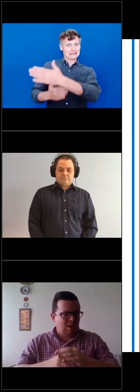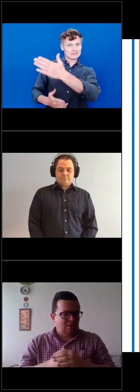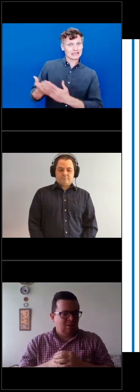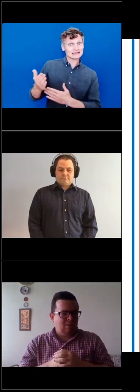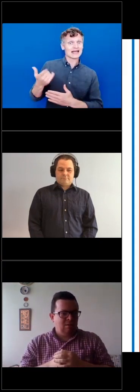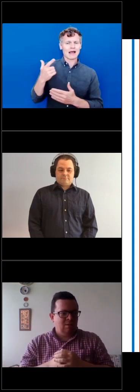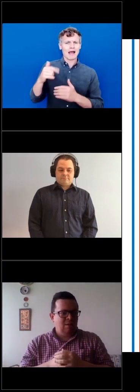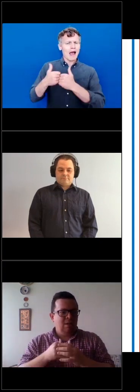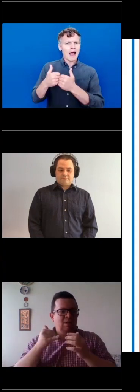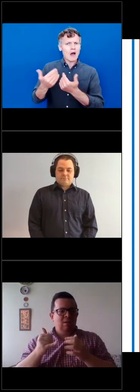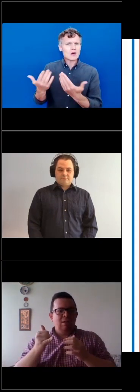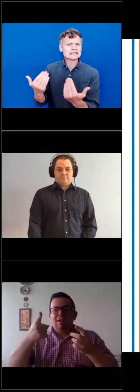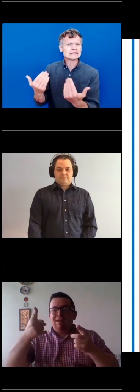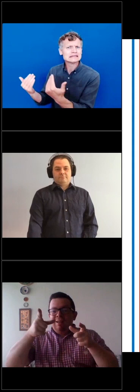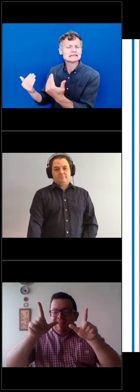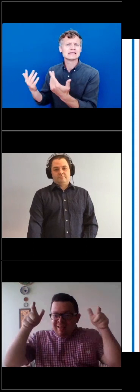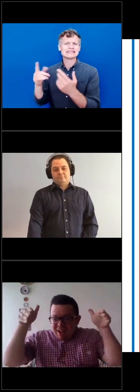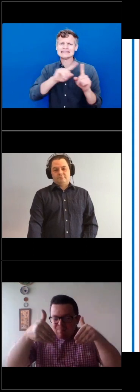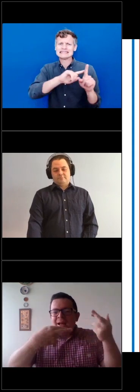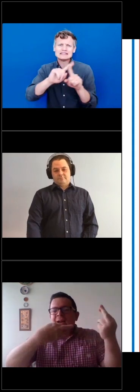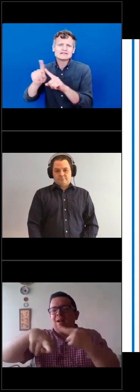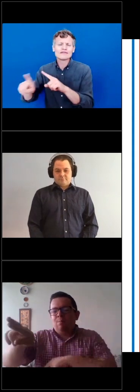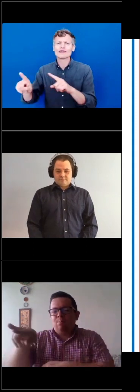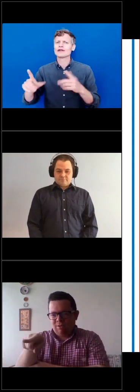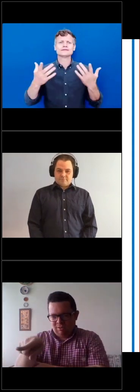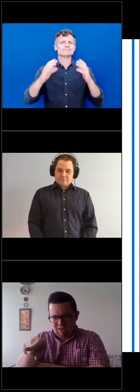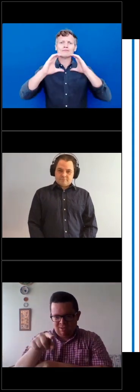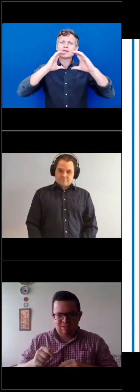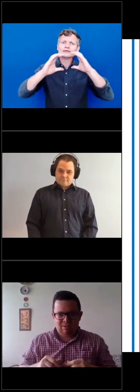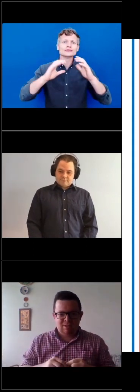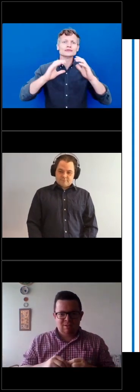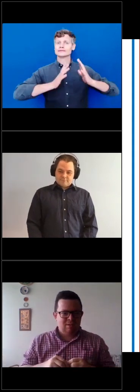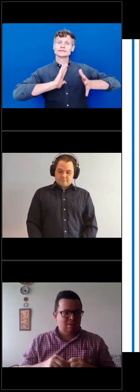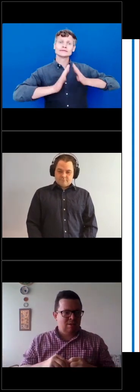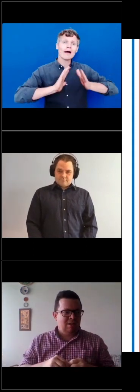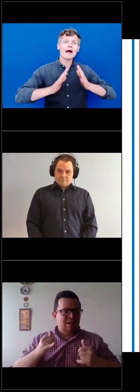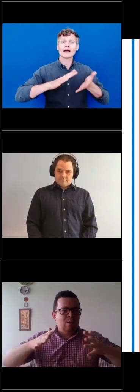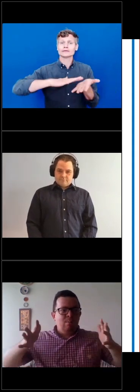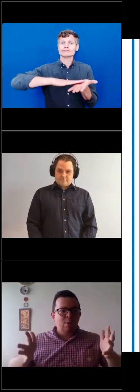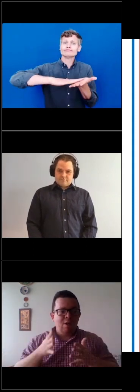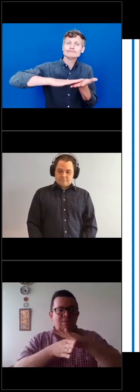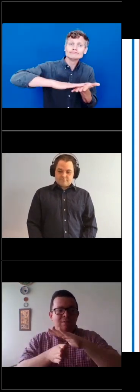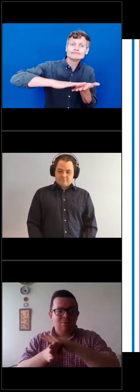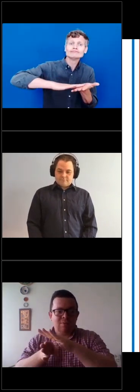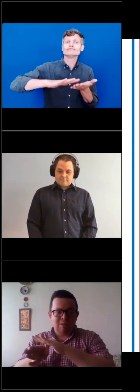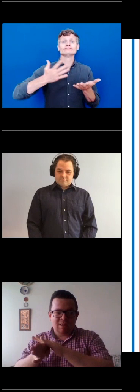every accessibility format, in easy reading, sign language, braille, and etc.